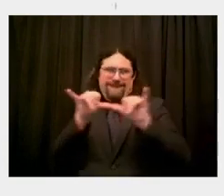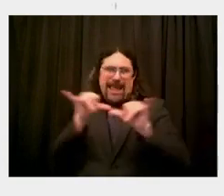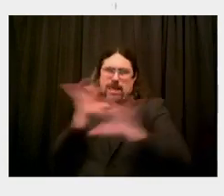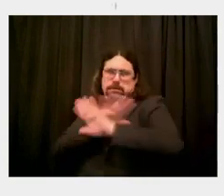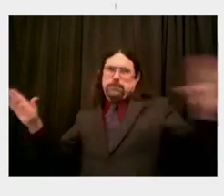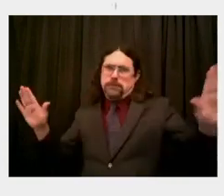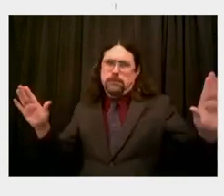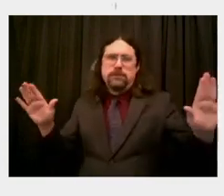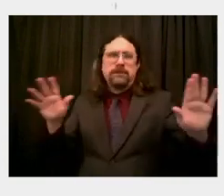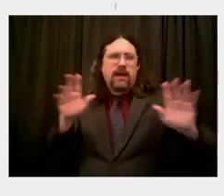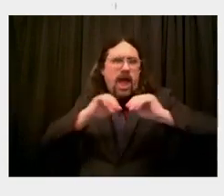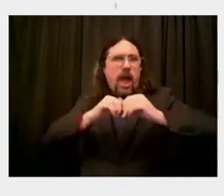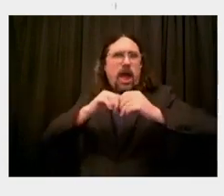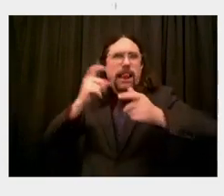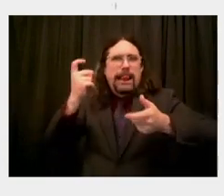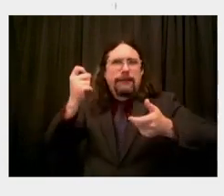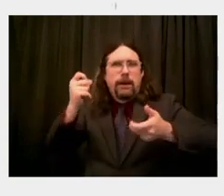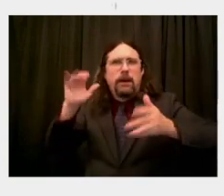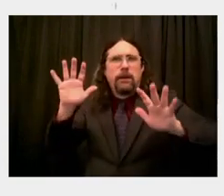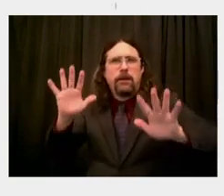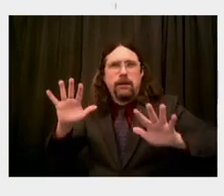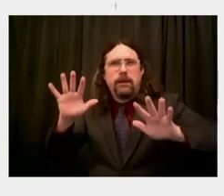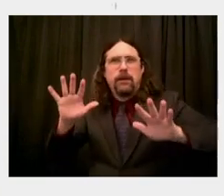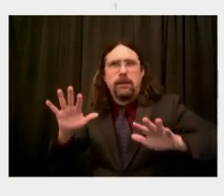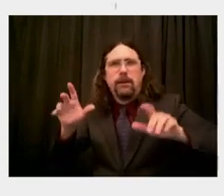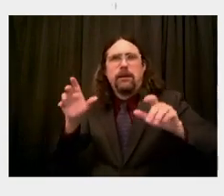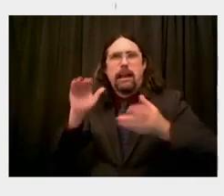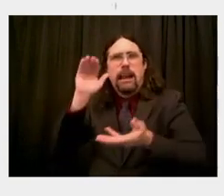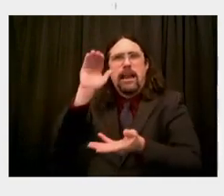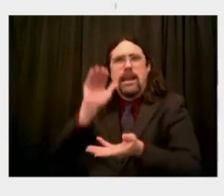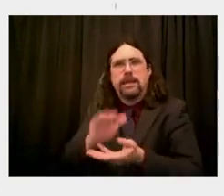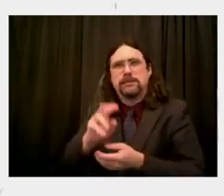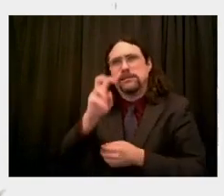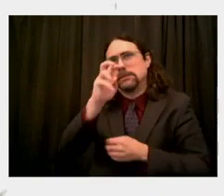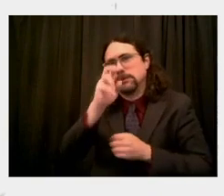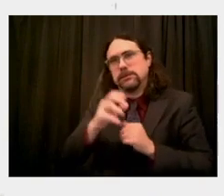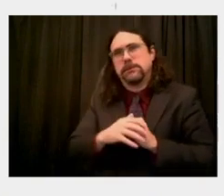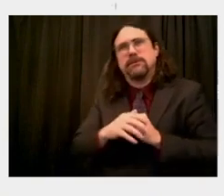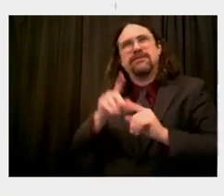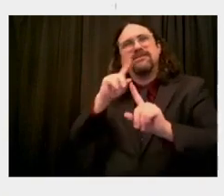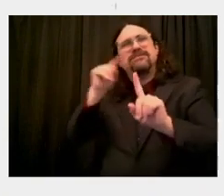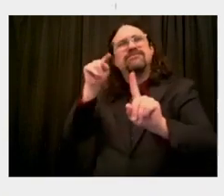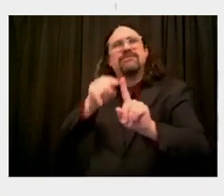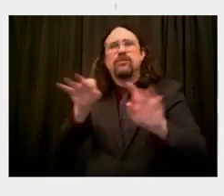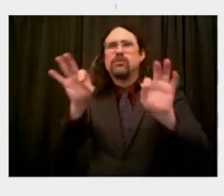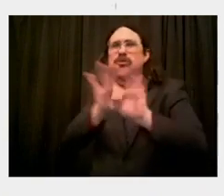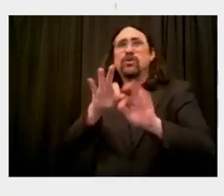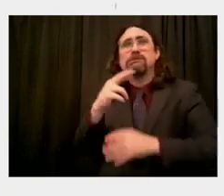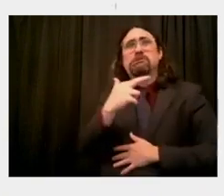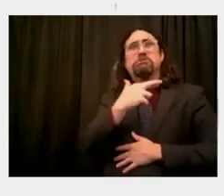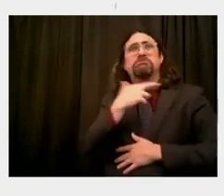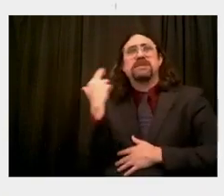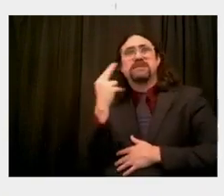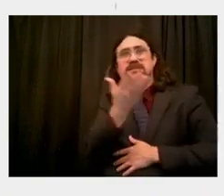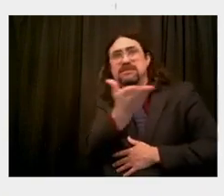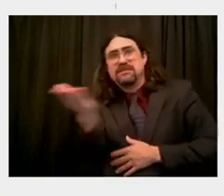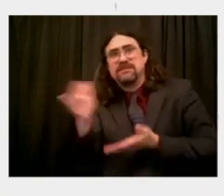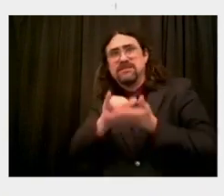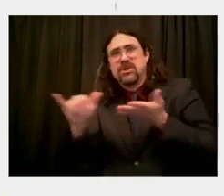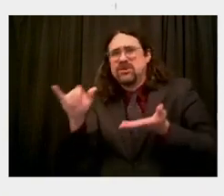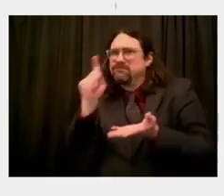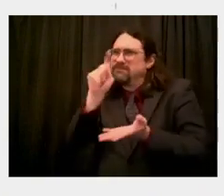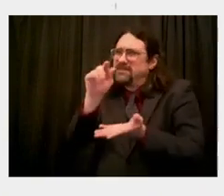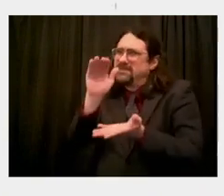encourage working from home for those people who can work from home, and reminding New Yorkers about